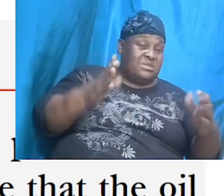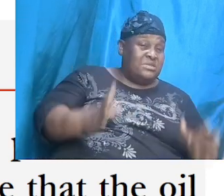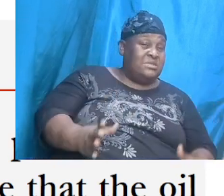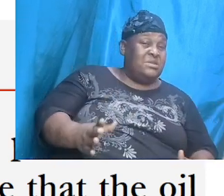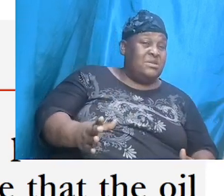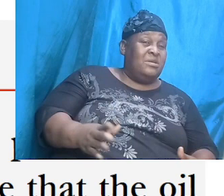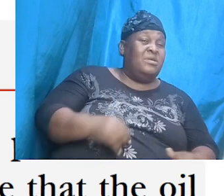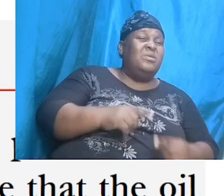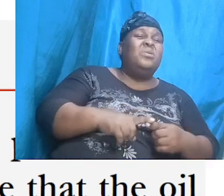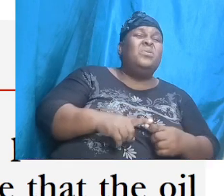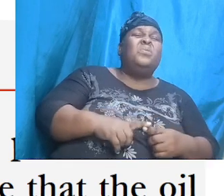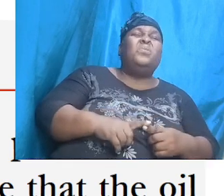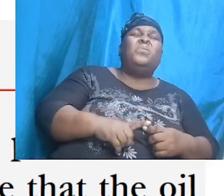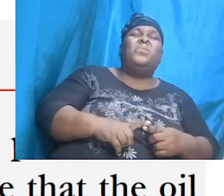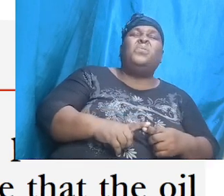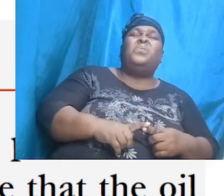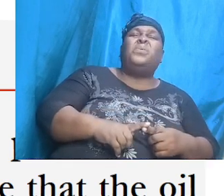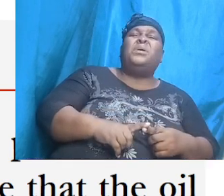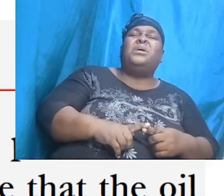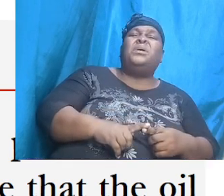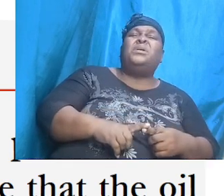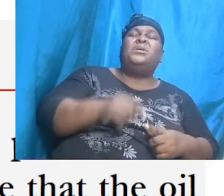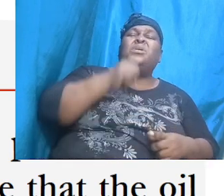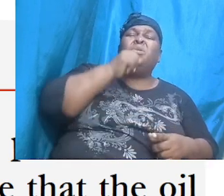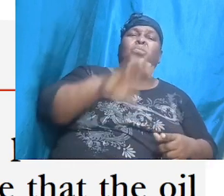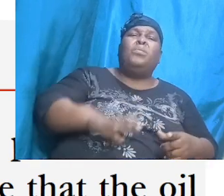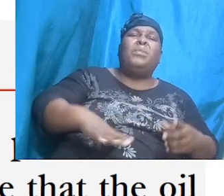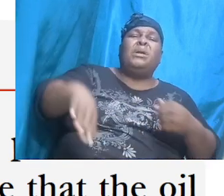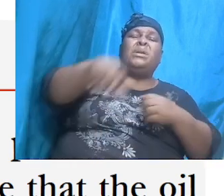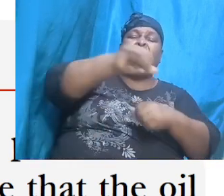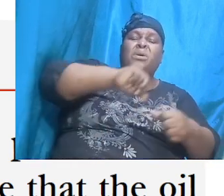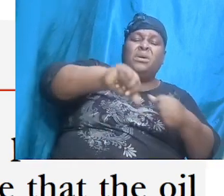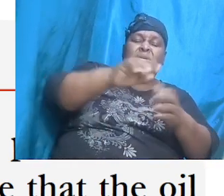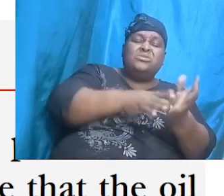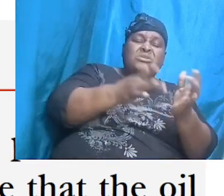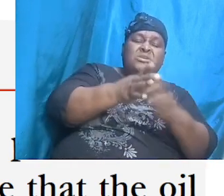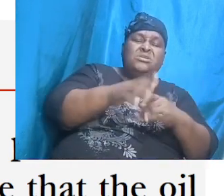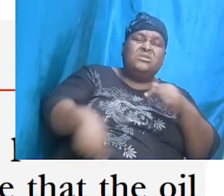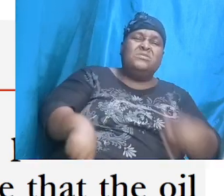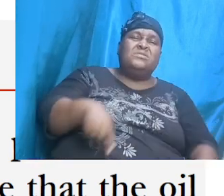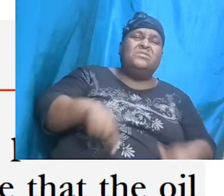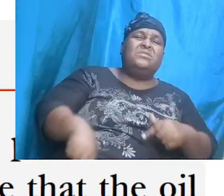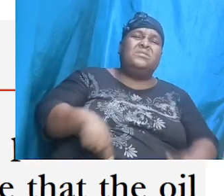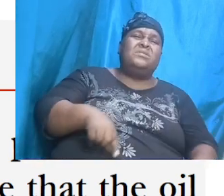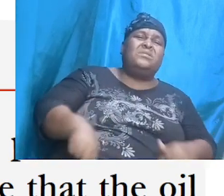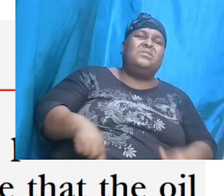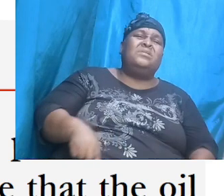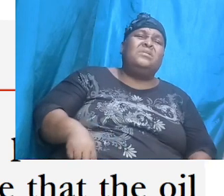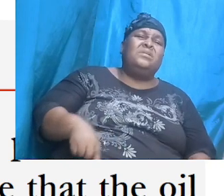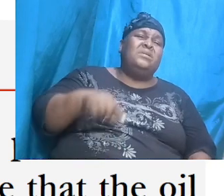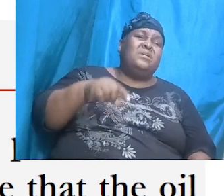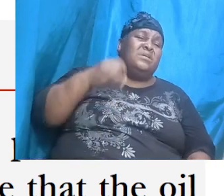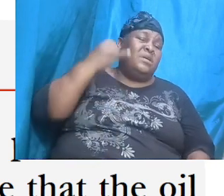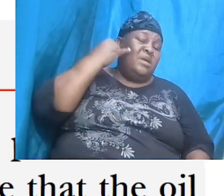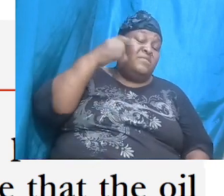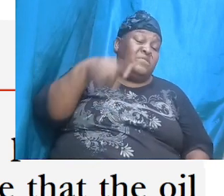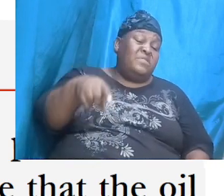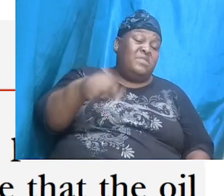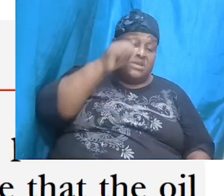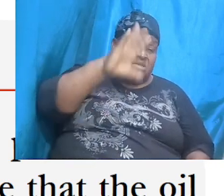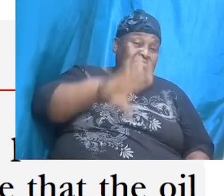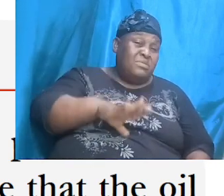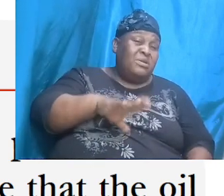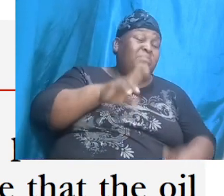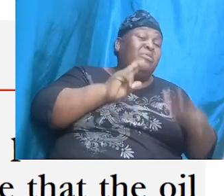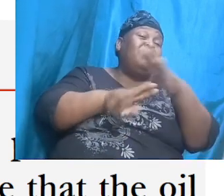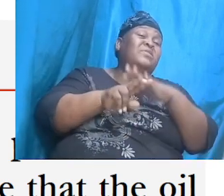Bible said when she anointed Jesus' feet and she did all of these things, and Simon said in his heart, if this man was a prophet,